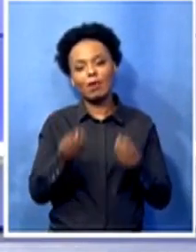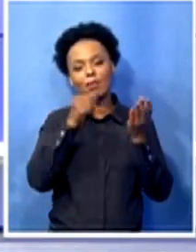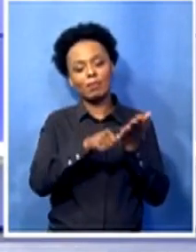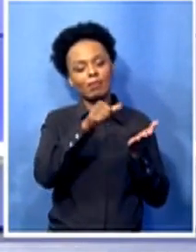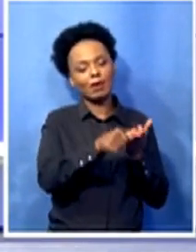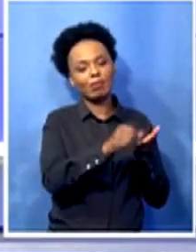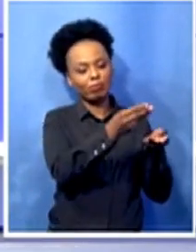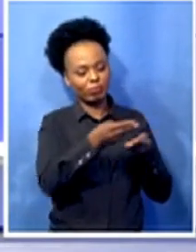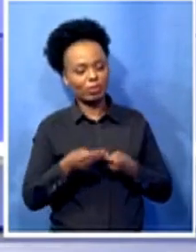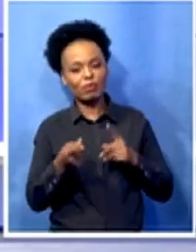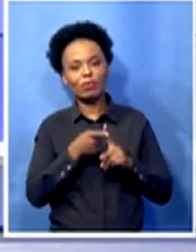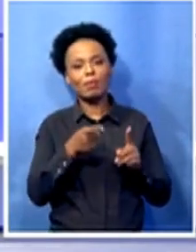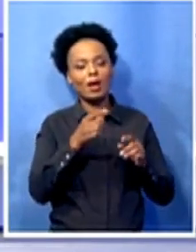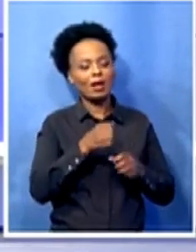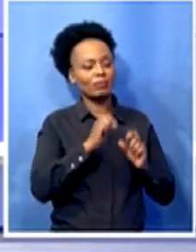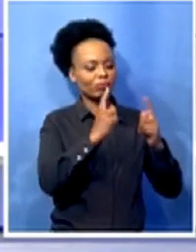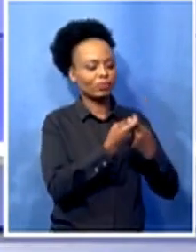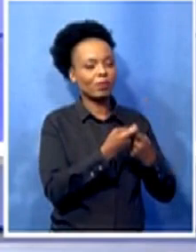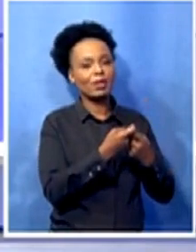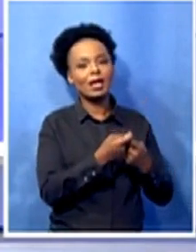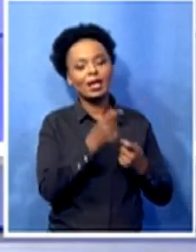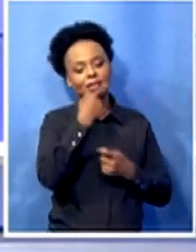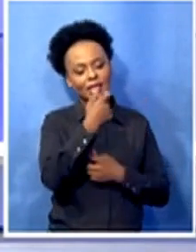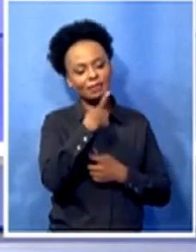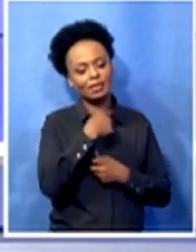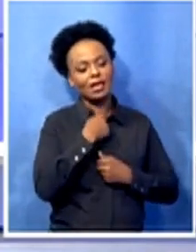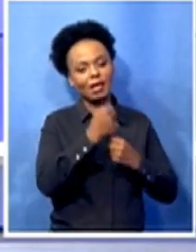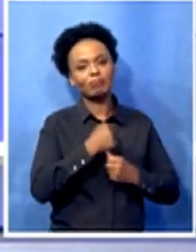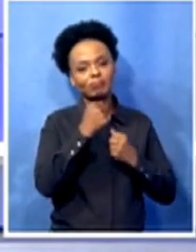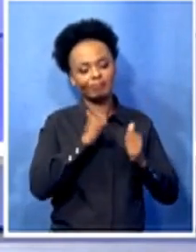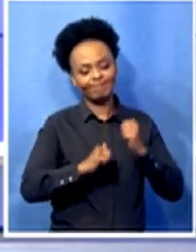country is handling the treatment of tuberculosis. But this